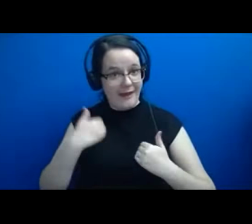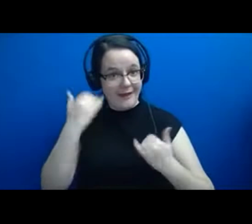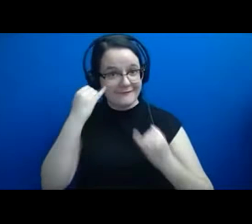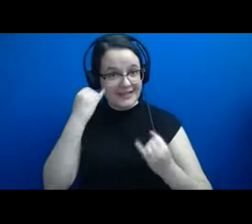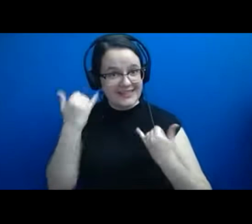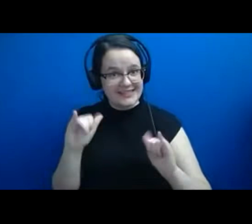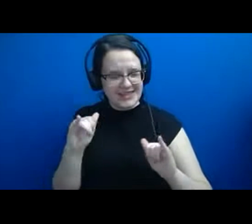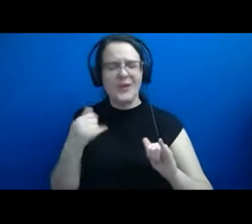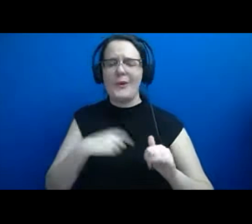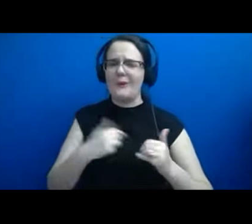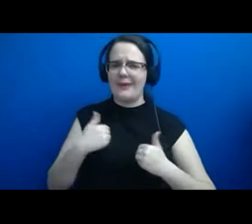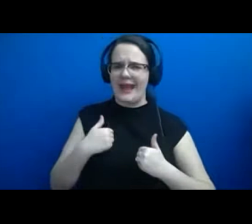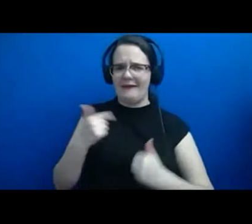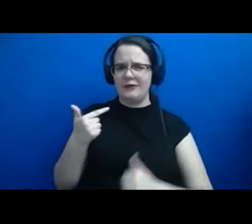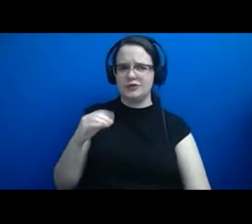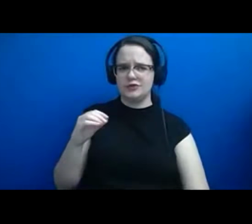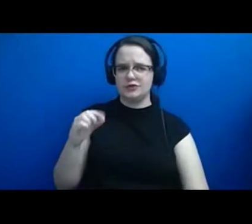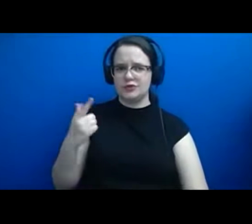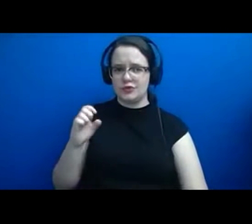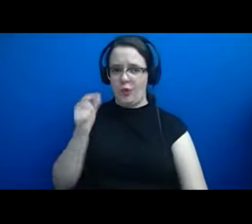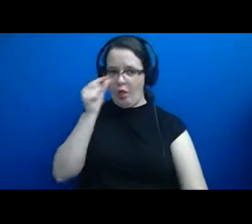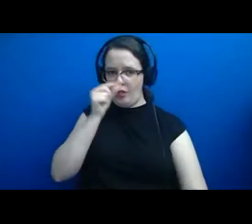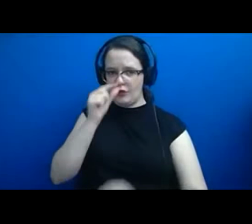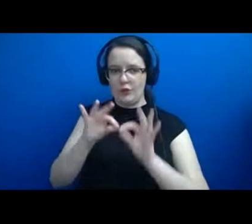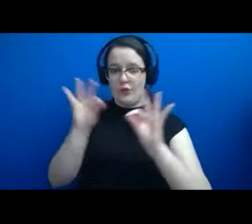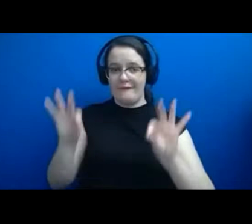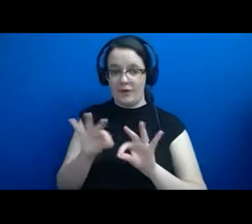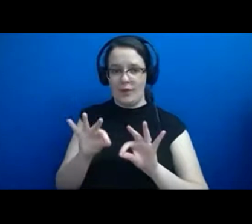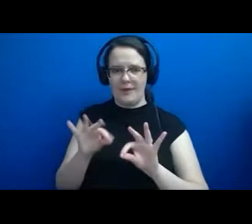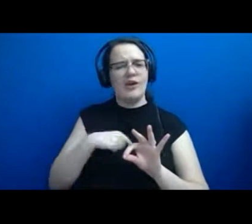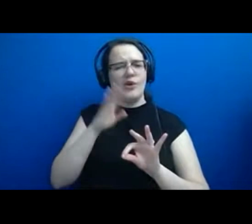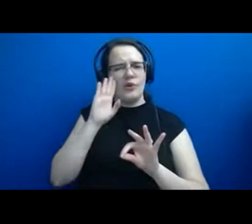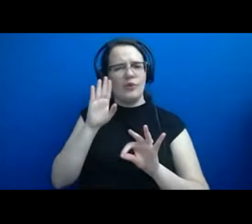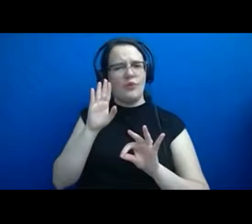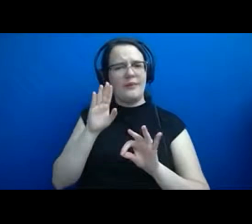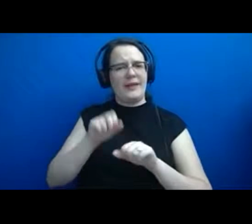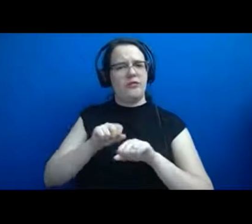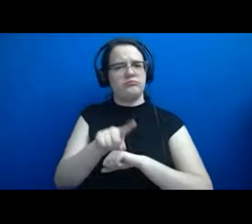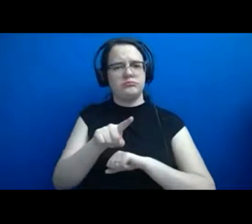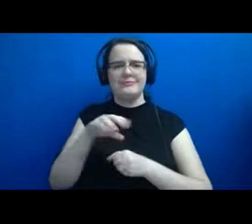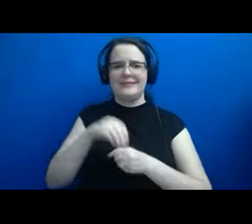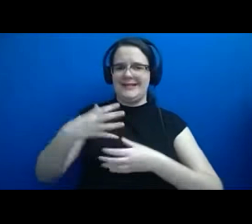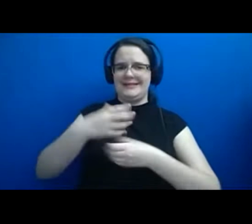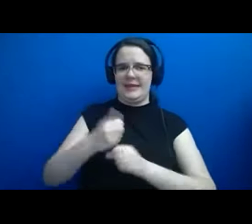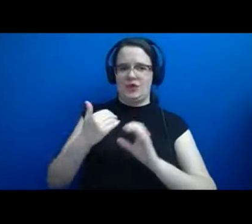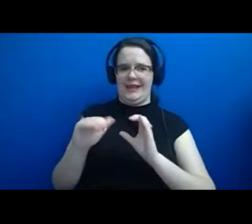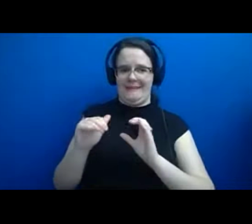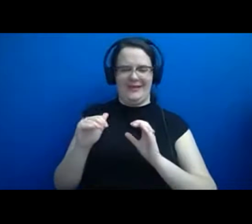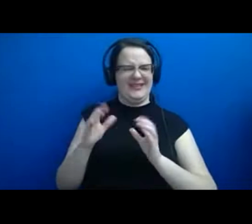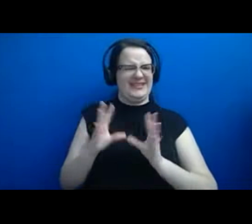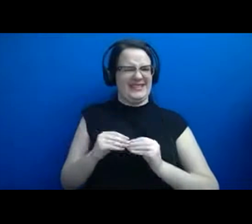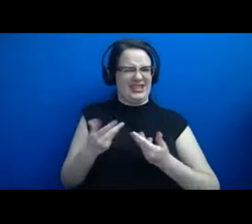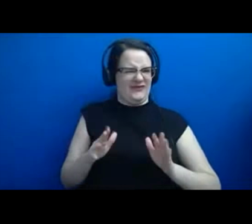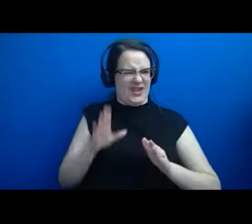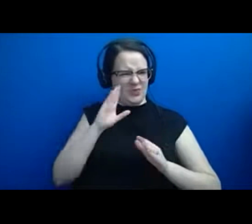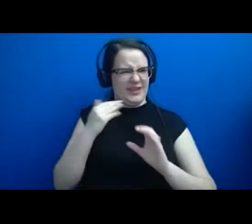a Google form that we'll share out in the summary email at the end of the session. So you can share your feedback that